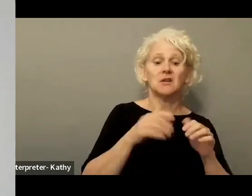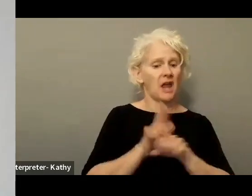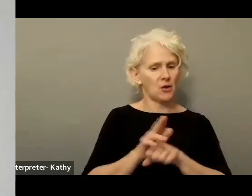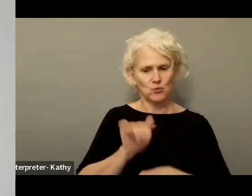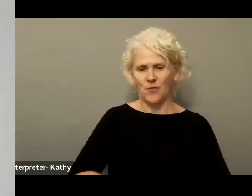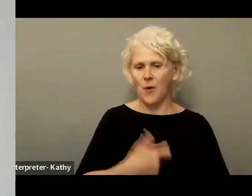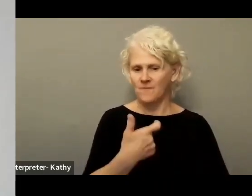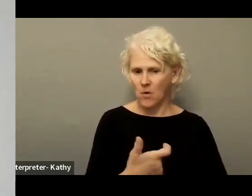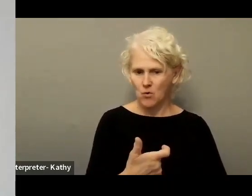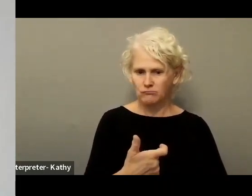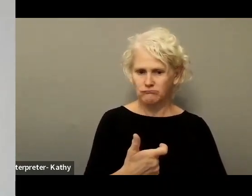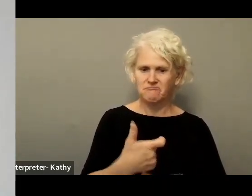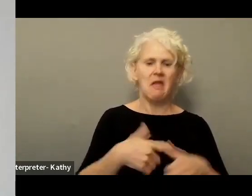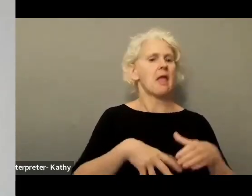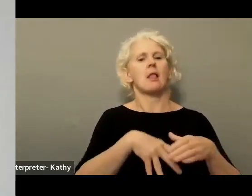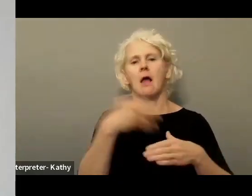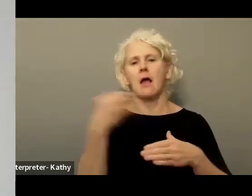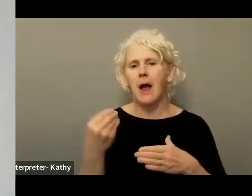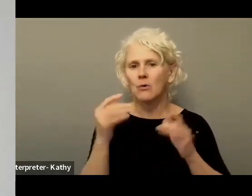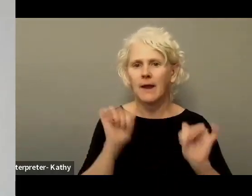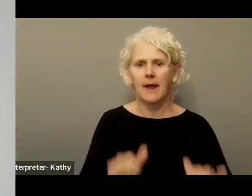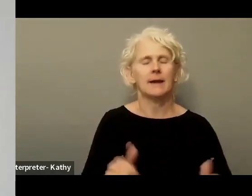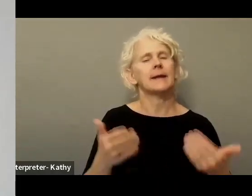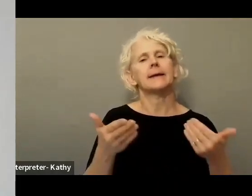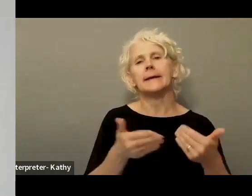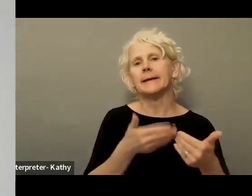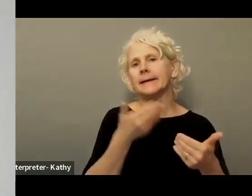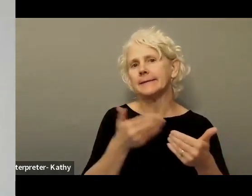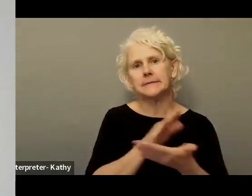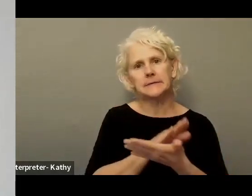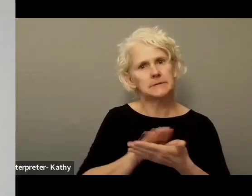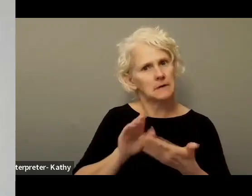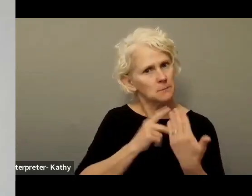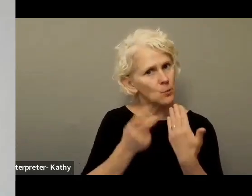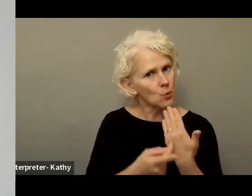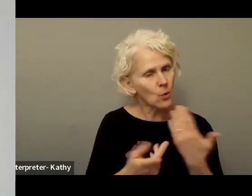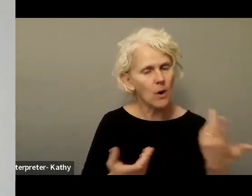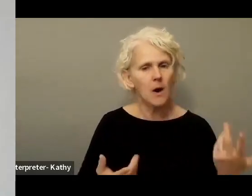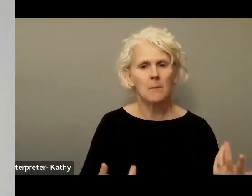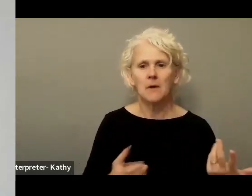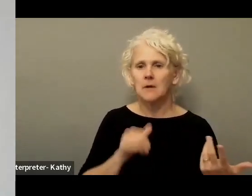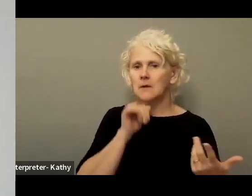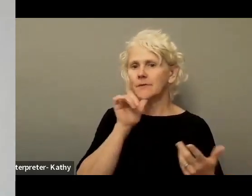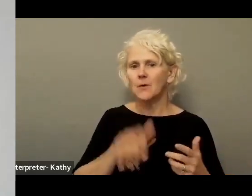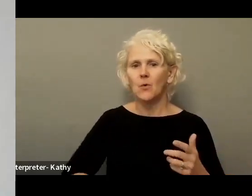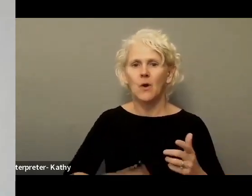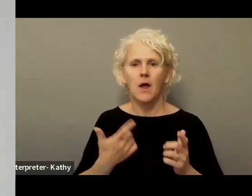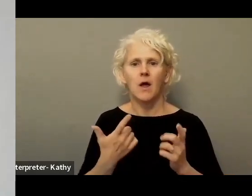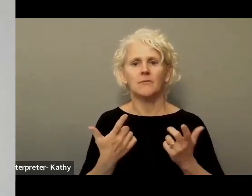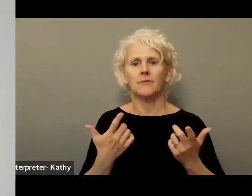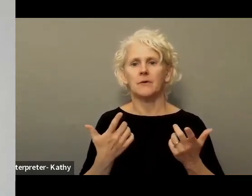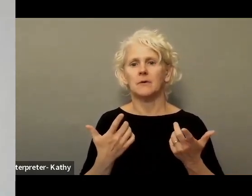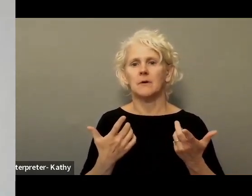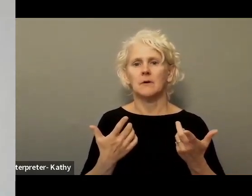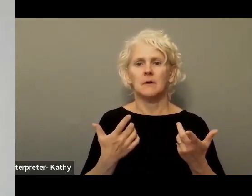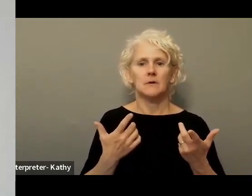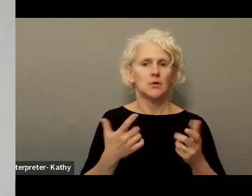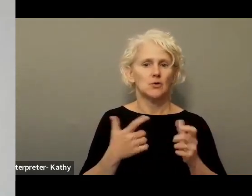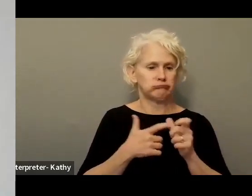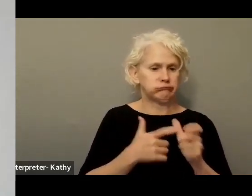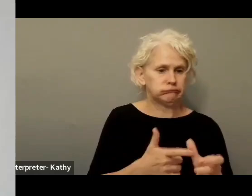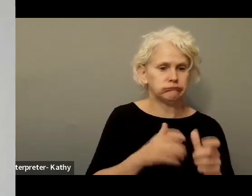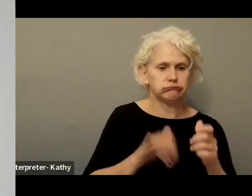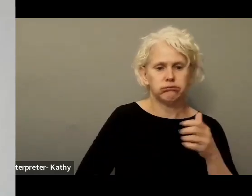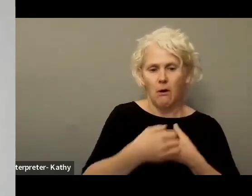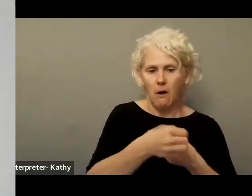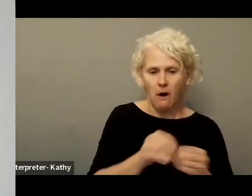then log out. So it's really slick. And so it's like they don't have to run in and try to like do all their stuff in the office.